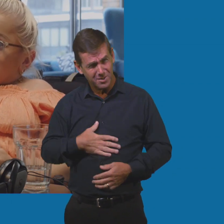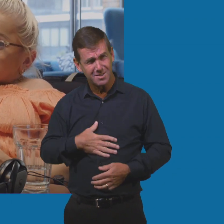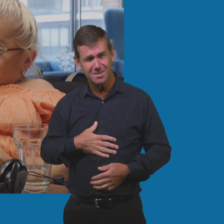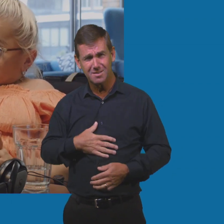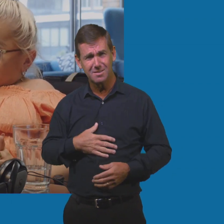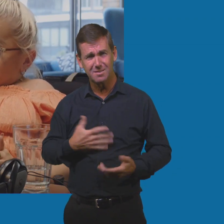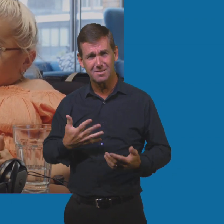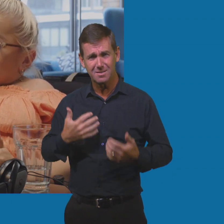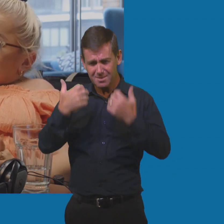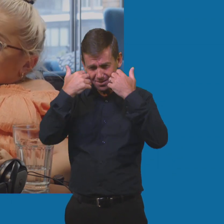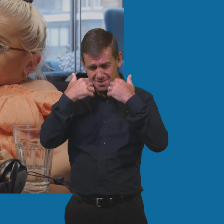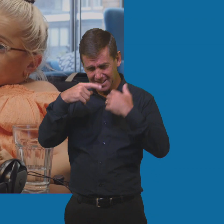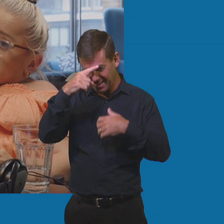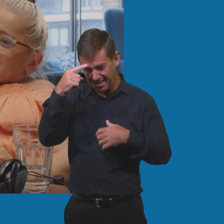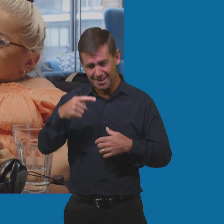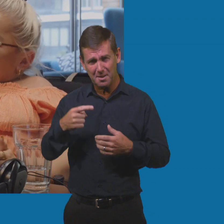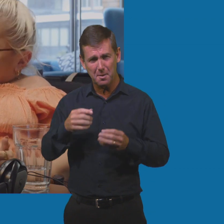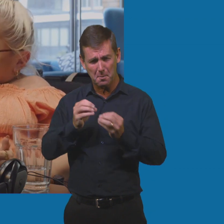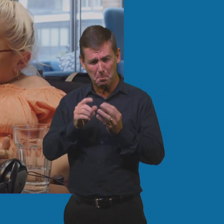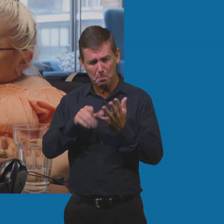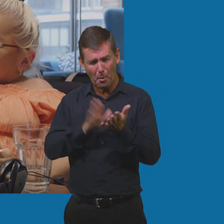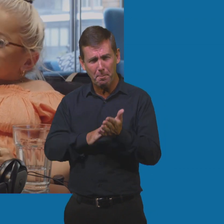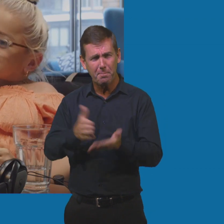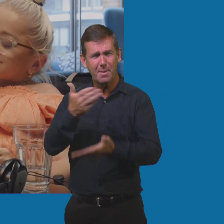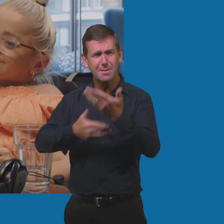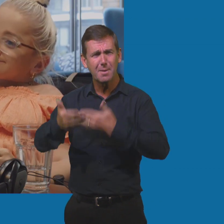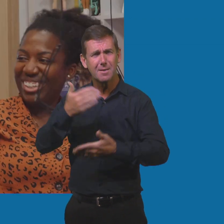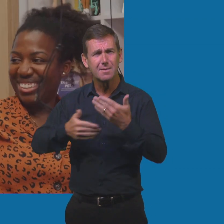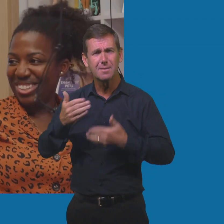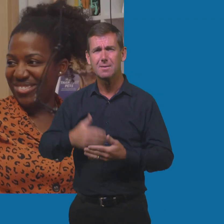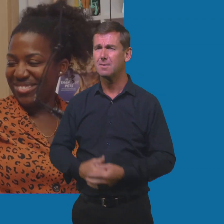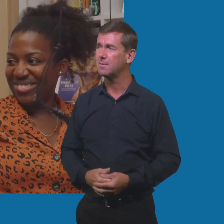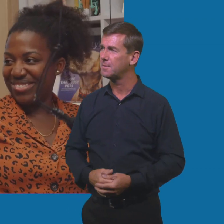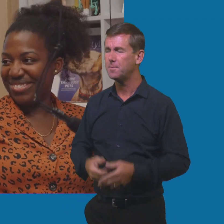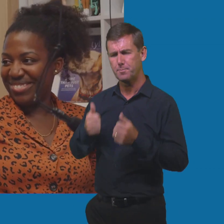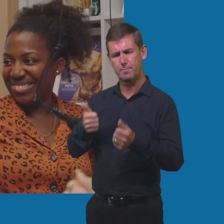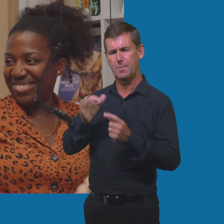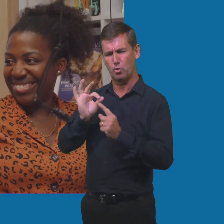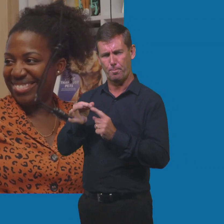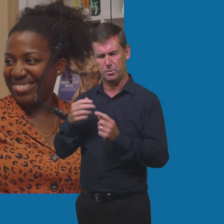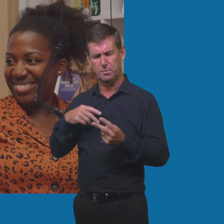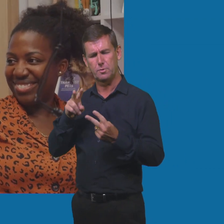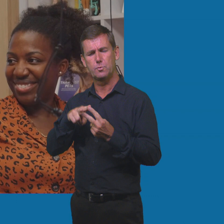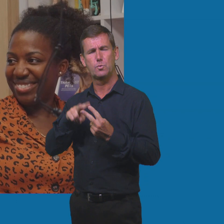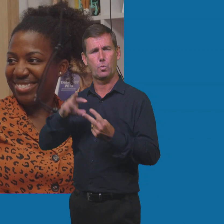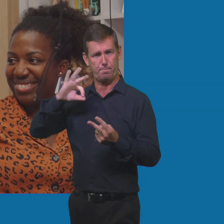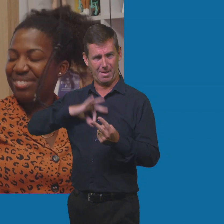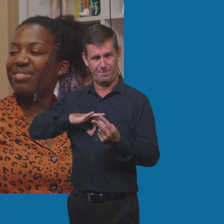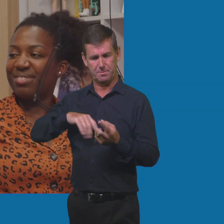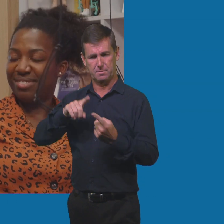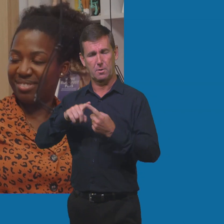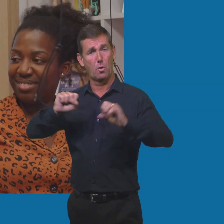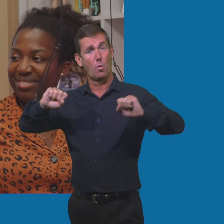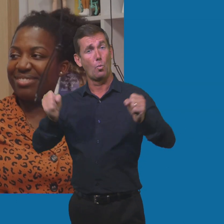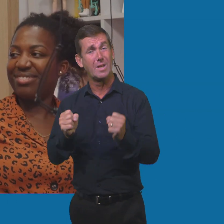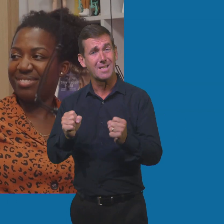themselves a sweaty bum. Explain. That's a good point. So there's two main benefits of this. One is the winter months when it's